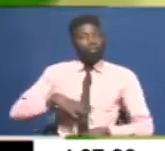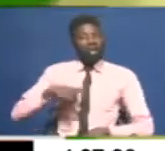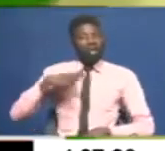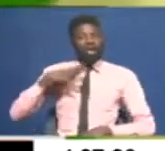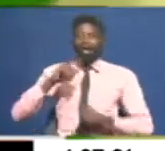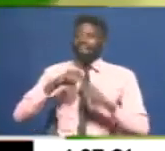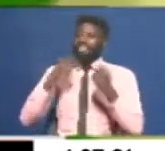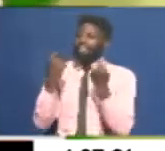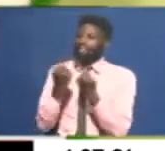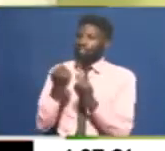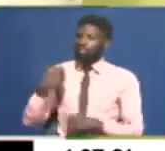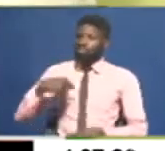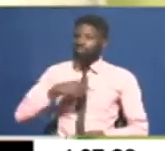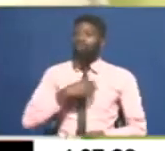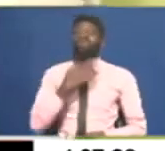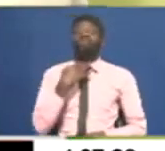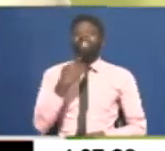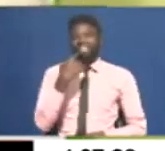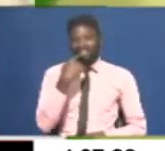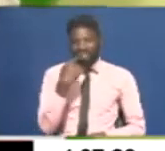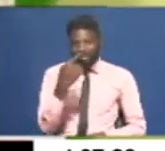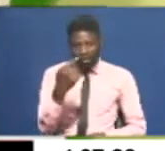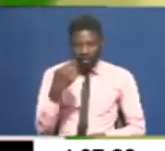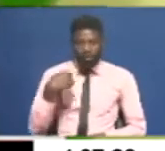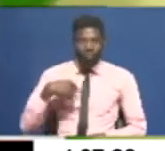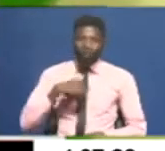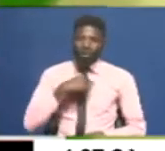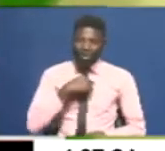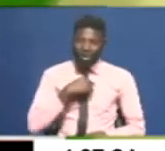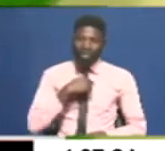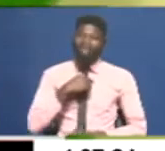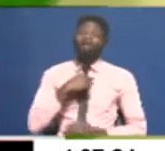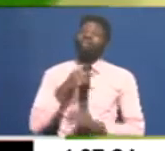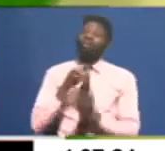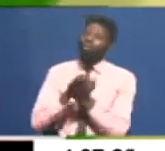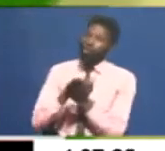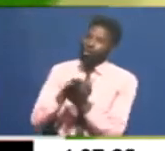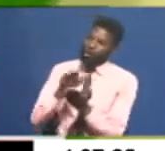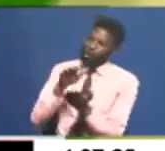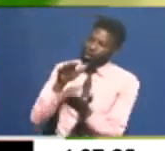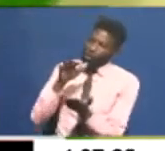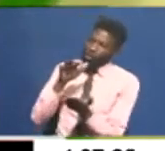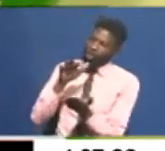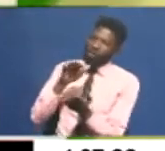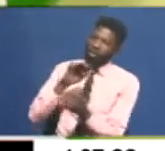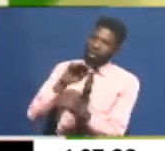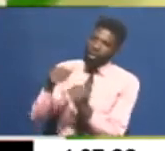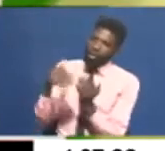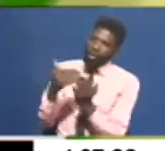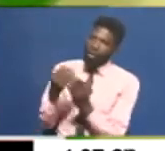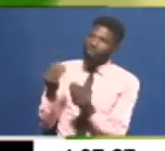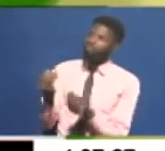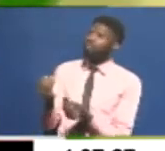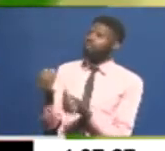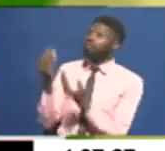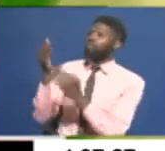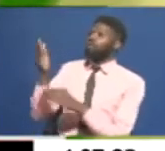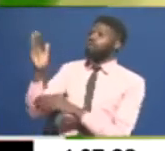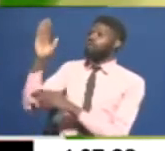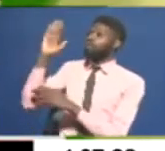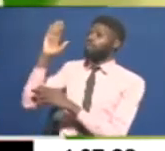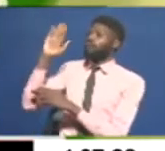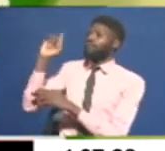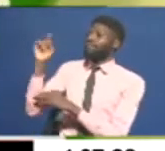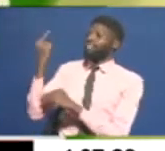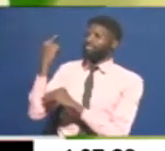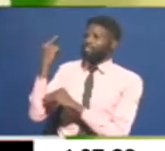we want to say, we give all the glory to God above everything else.